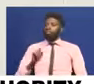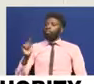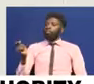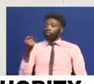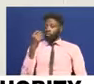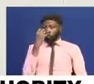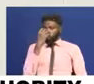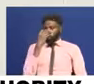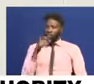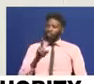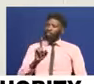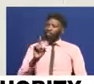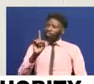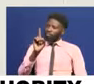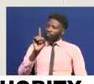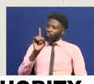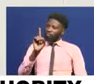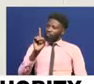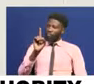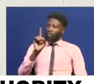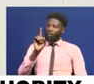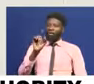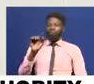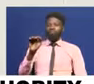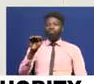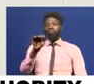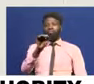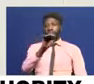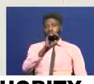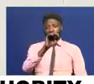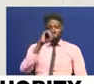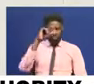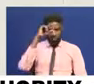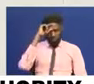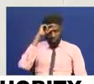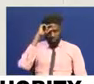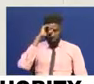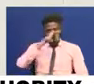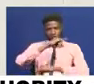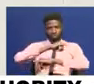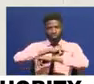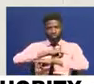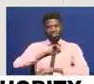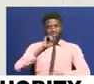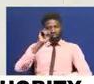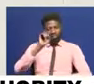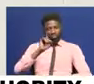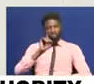the forefront, urging government institutions to tighten their belts and now live